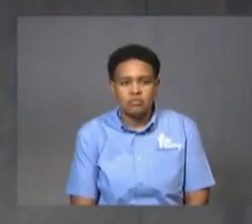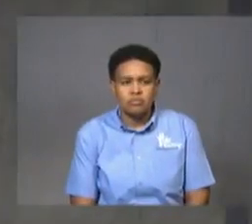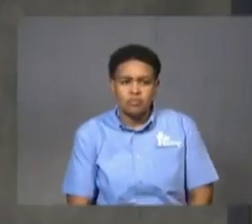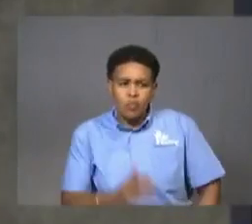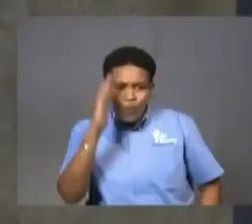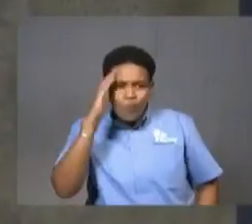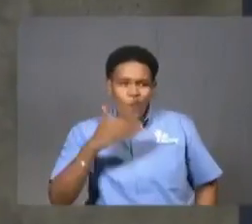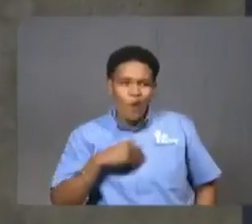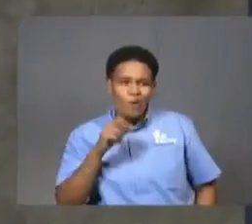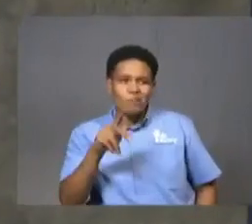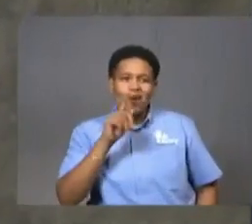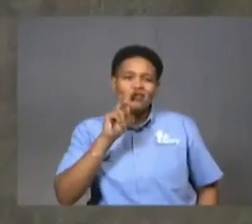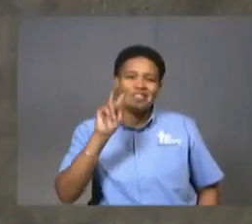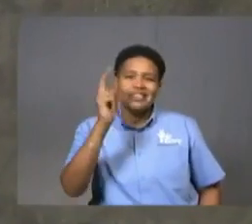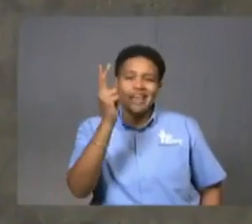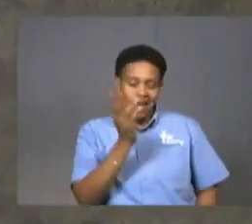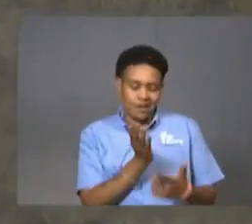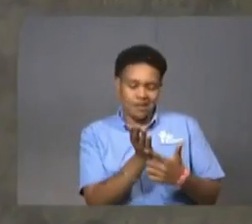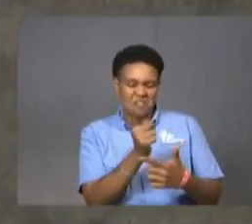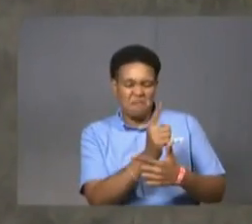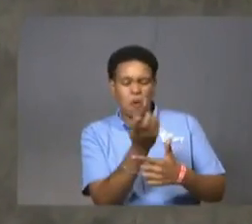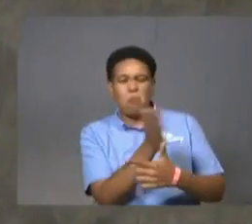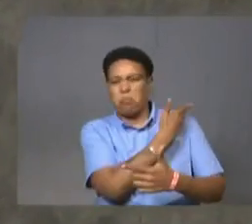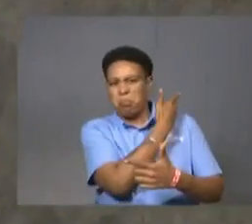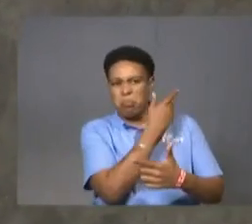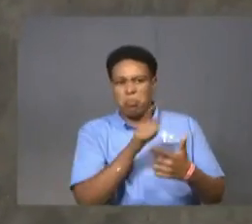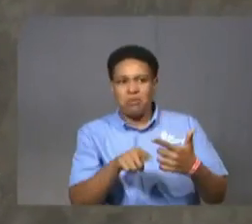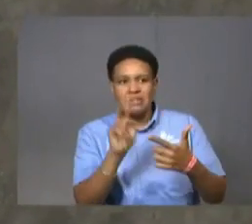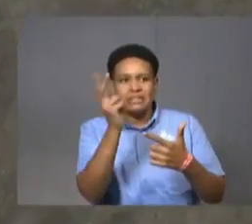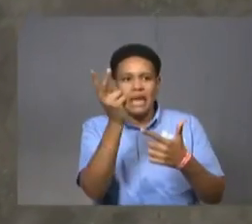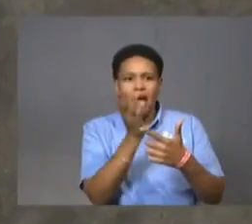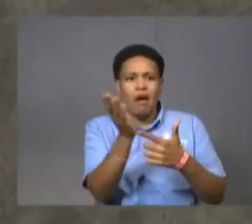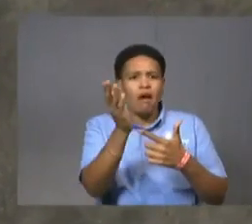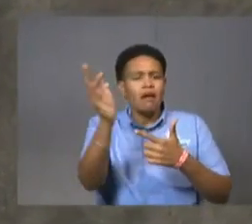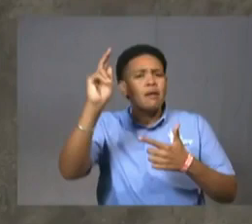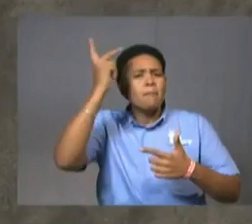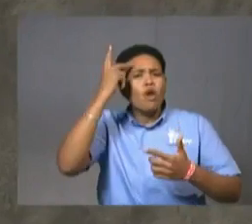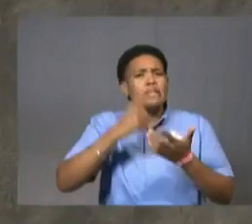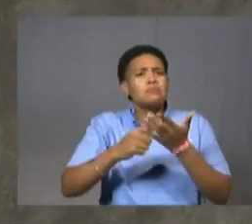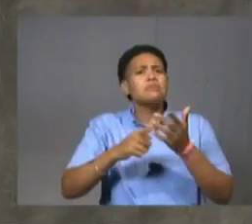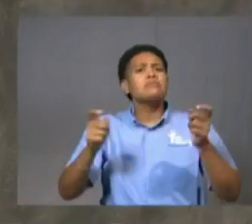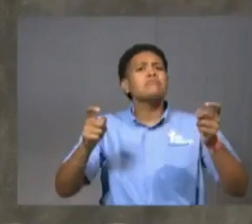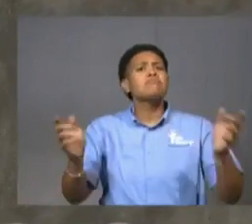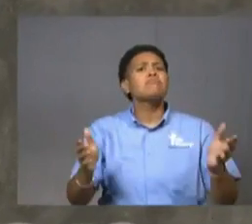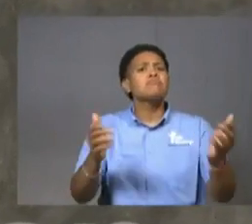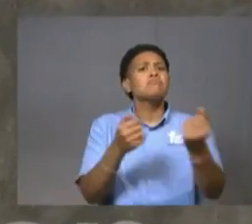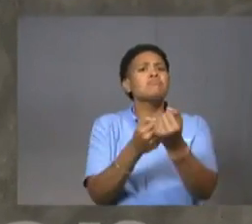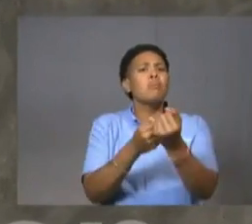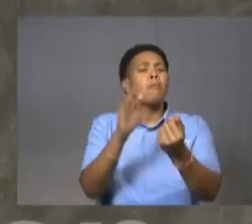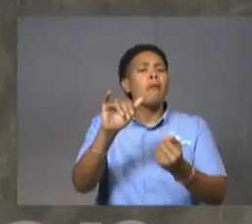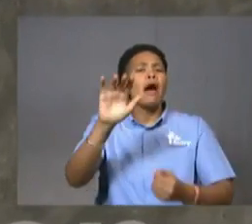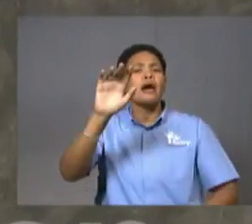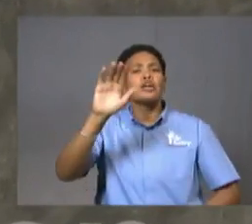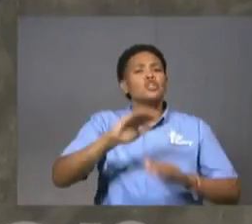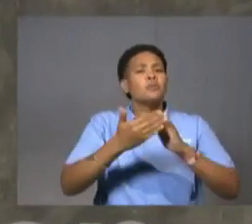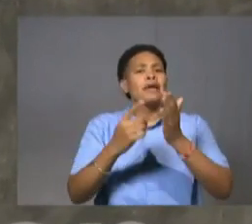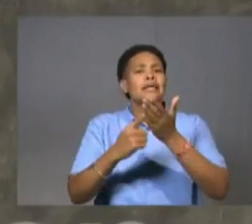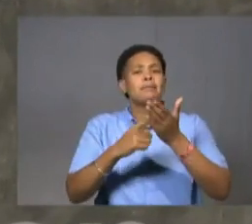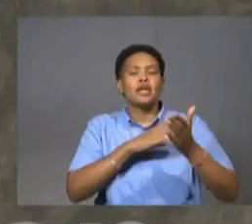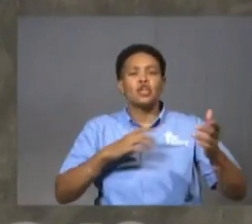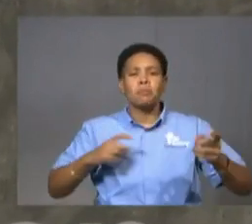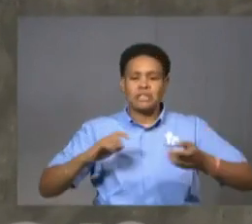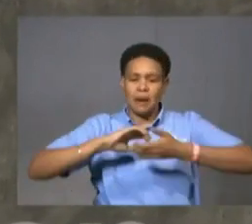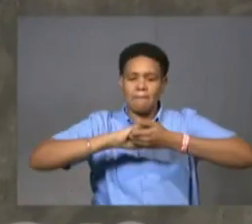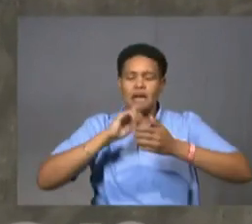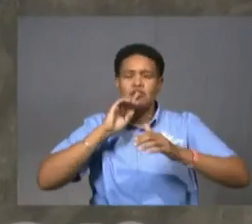Welcome back to the second in a series of 3 political debates being facilitated by the Jamaica Debates Commission, a partnership of the Jamaica Chamber of